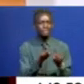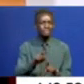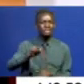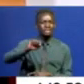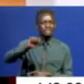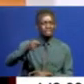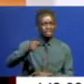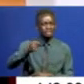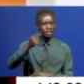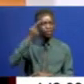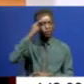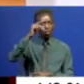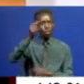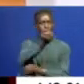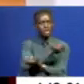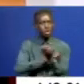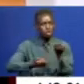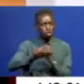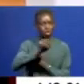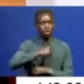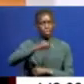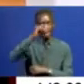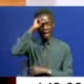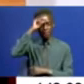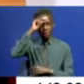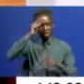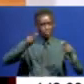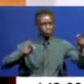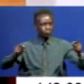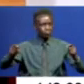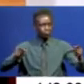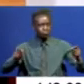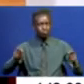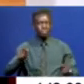of economic governance is a breath of fresh air.